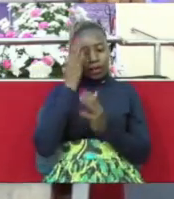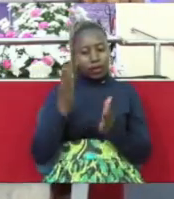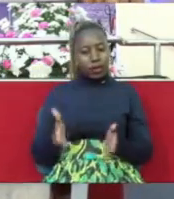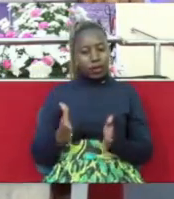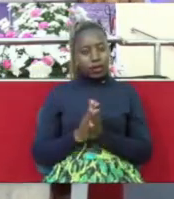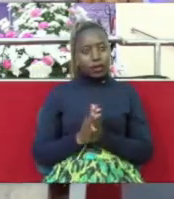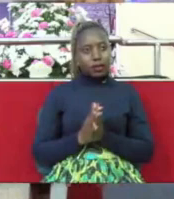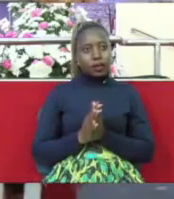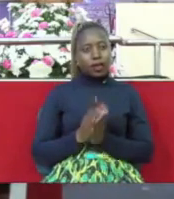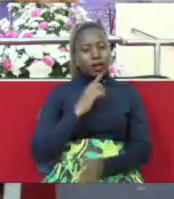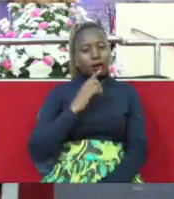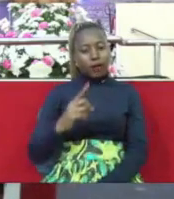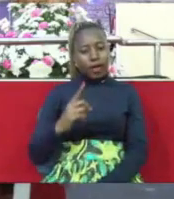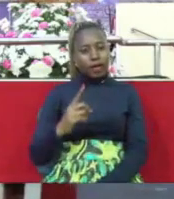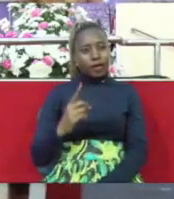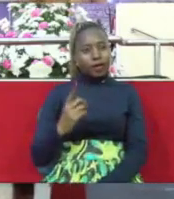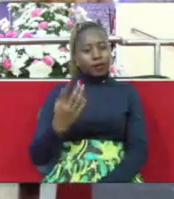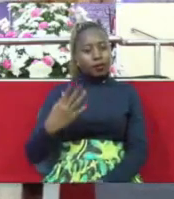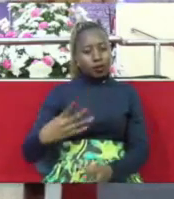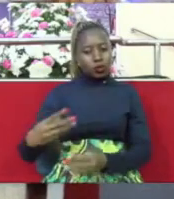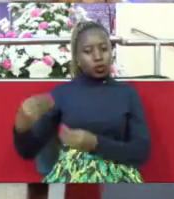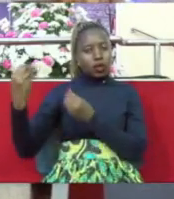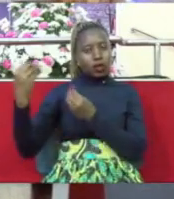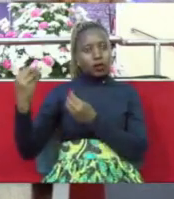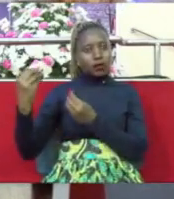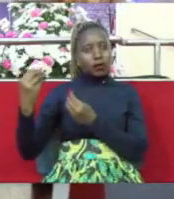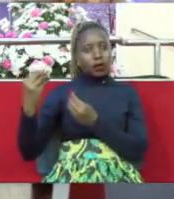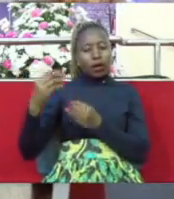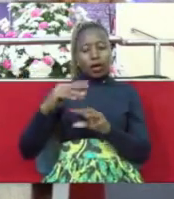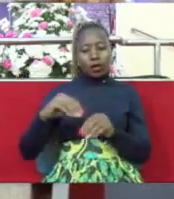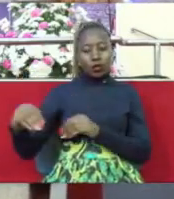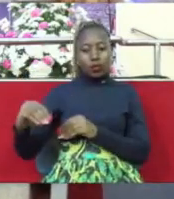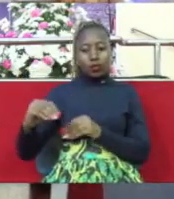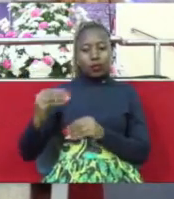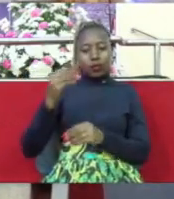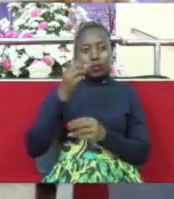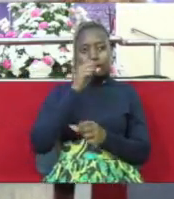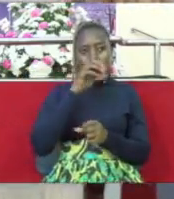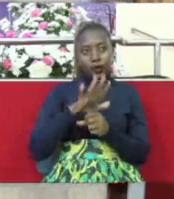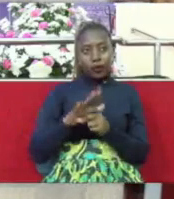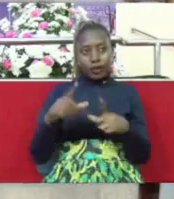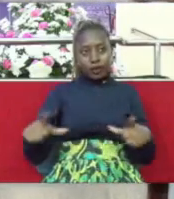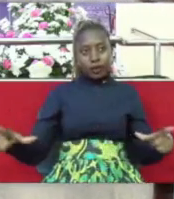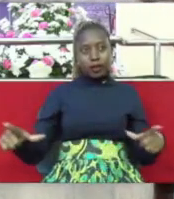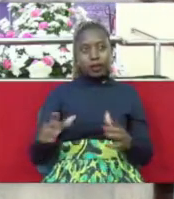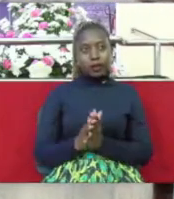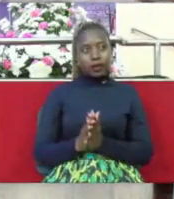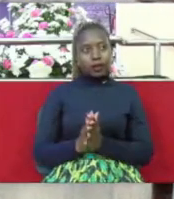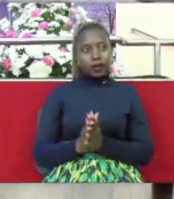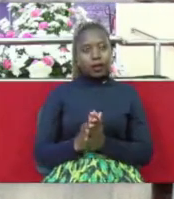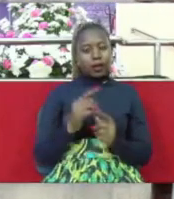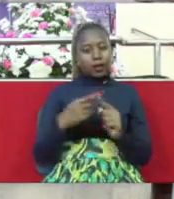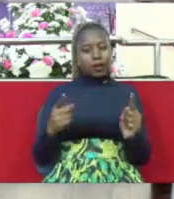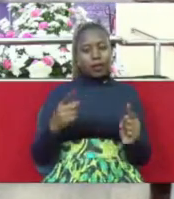he is commanding them to leave and get going to the promised land. Anawaamuru waondoke na waelekee katika nchi ya ahadi. But he's telling them, I'm not